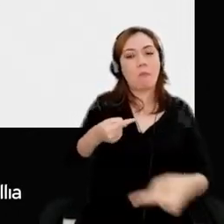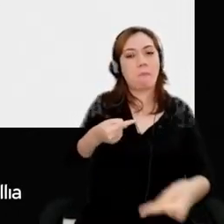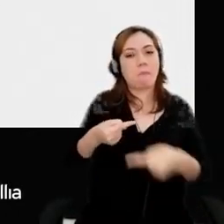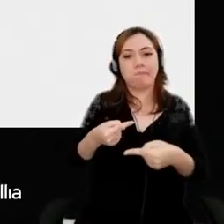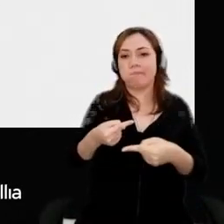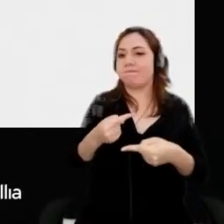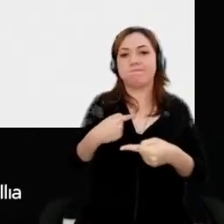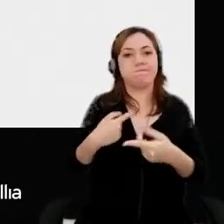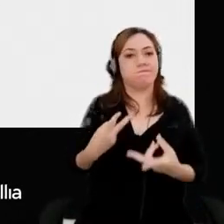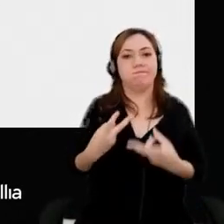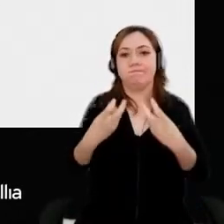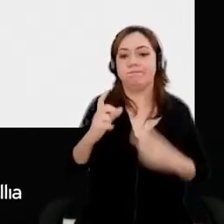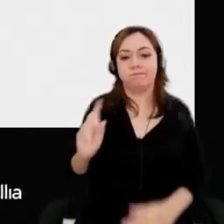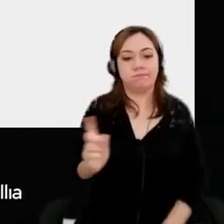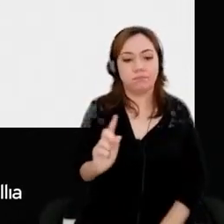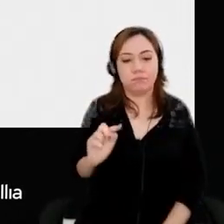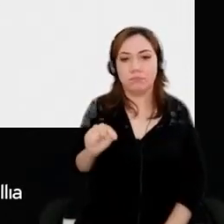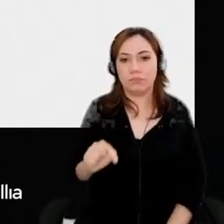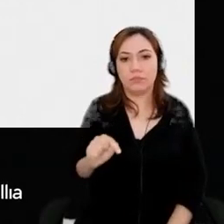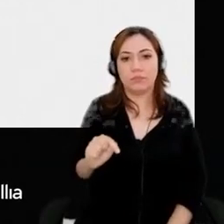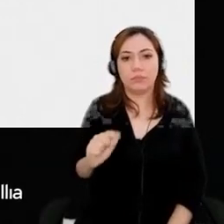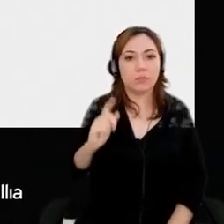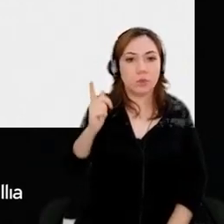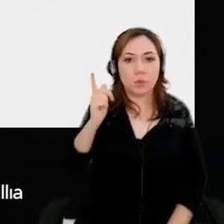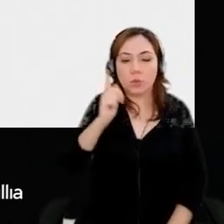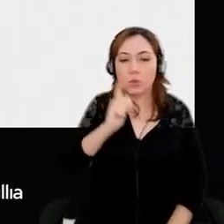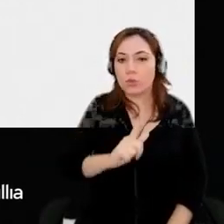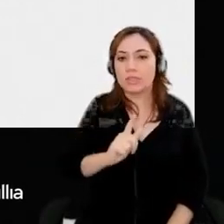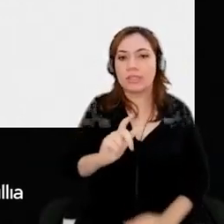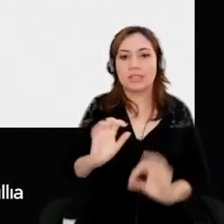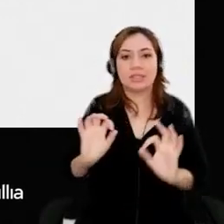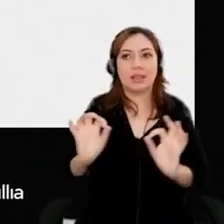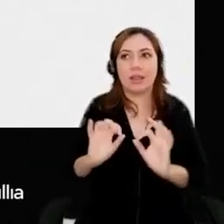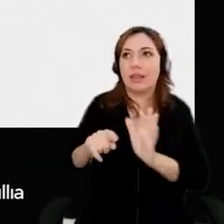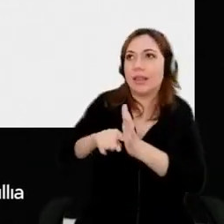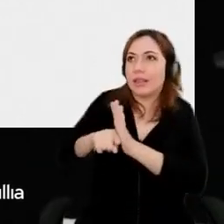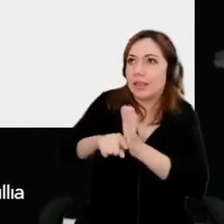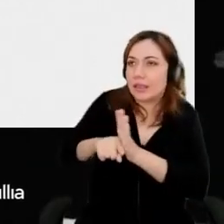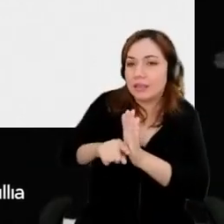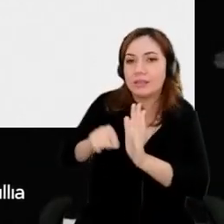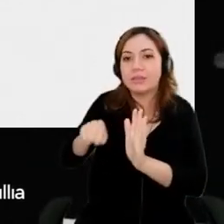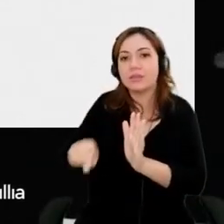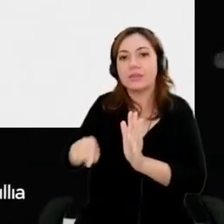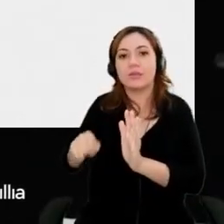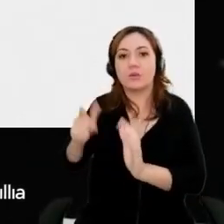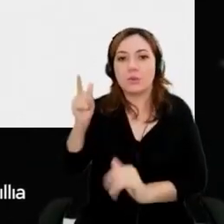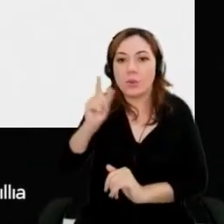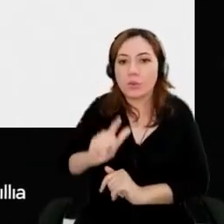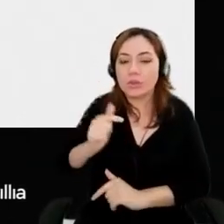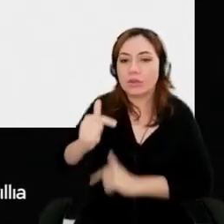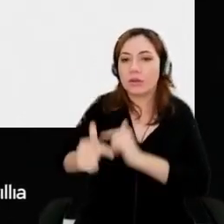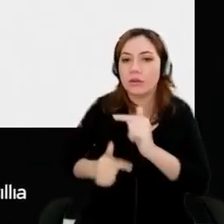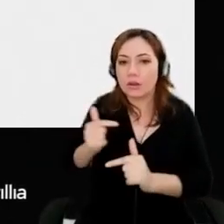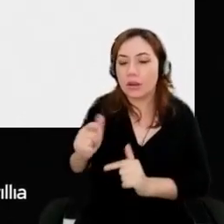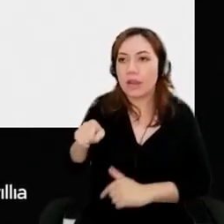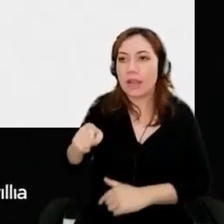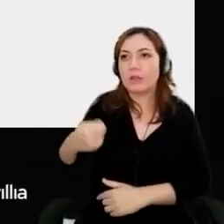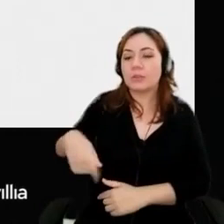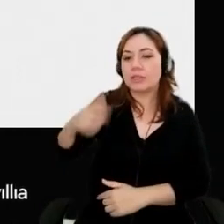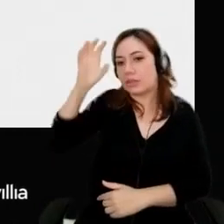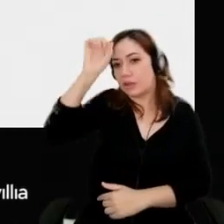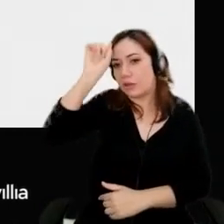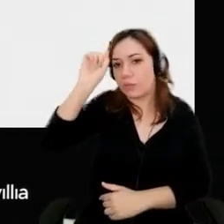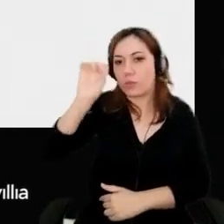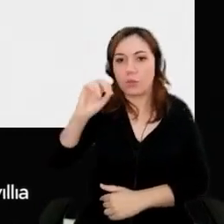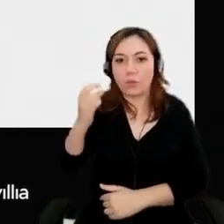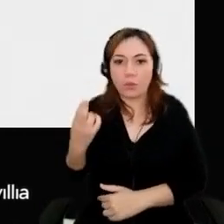any contributor, I'm telling any analysts, right, on the field, they shouldn't learn or they shouldn't be able of doing something with AI,